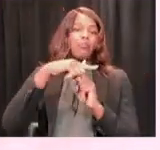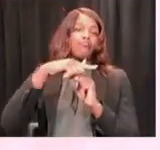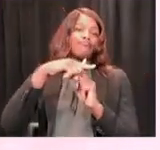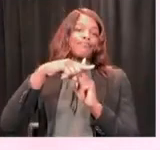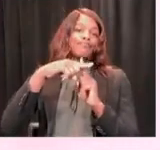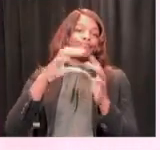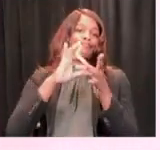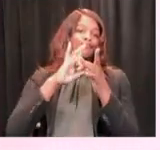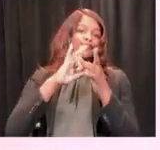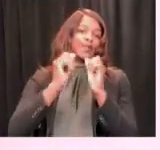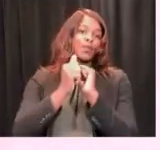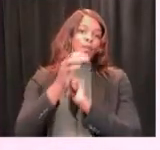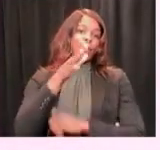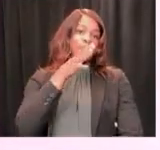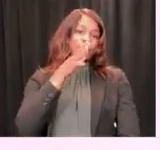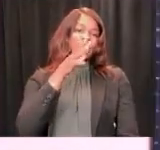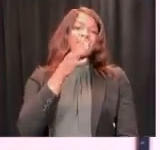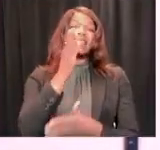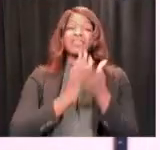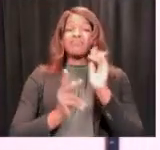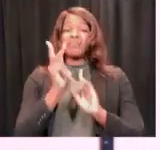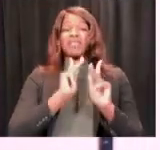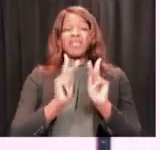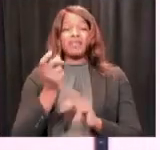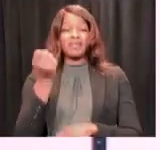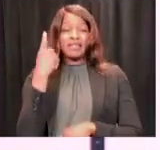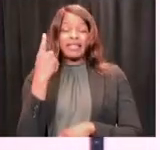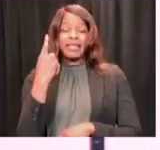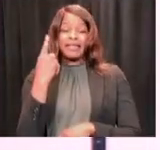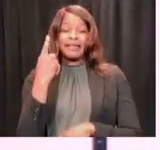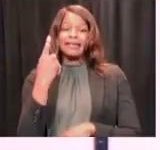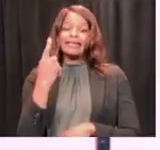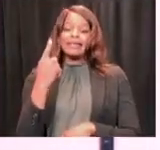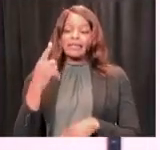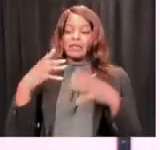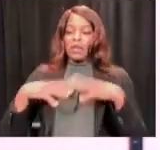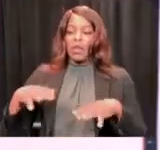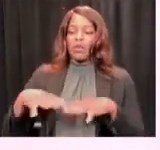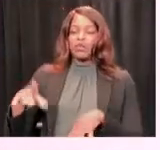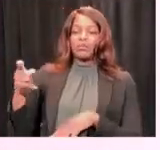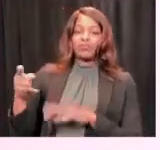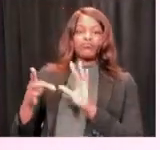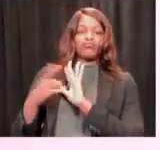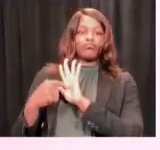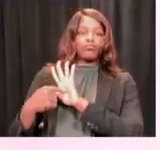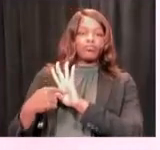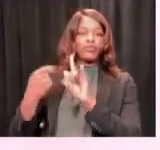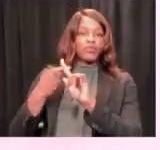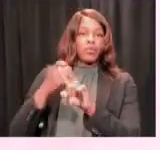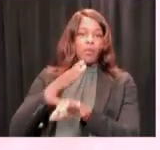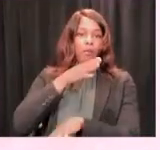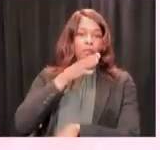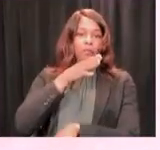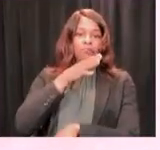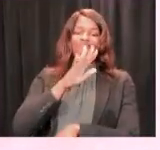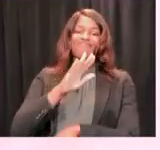right? There's some of you today that understand that those clothes from a woman in your life, from your mother, have not always been positive.